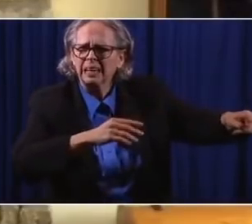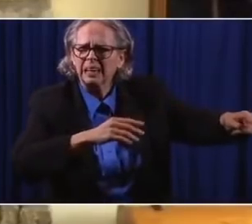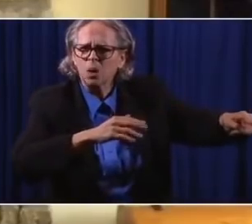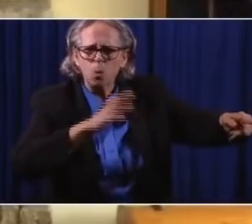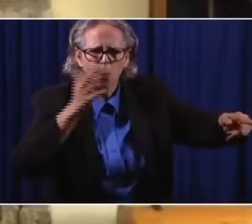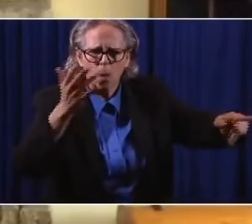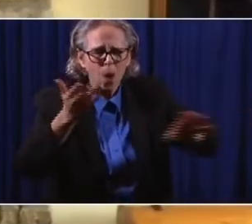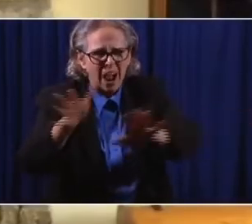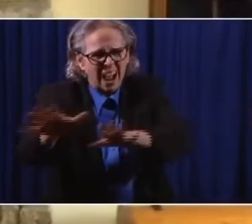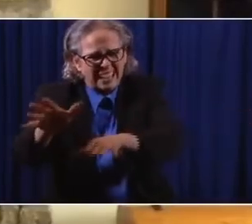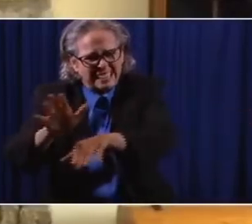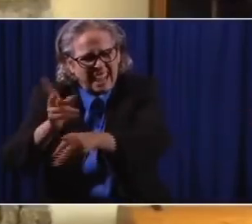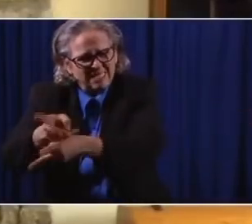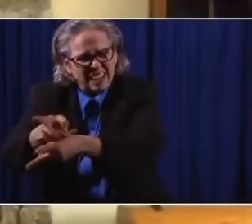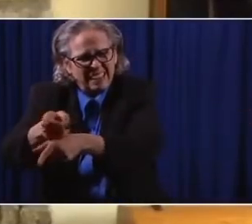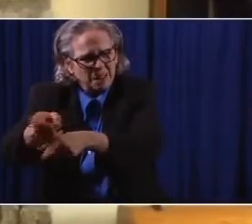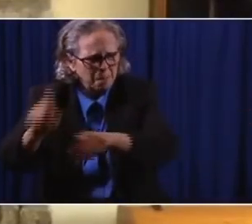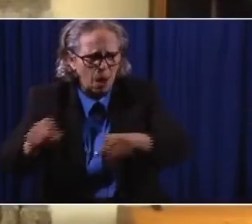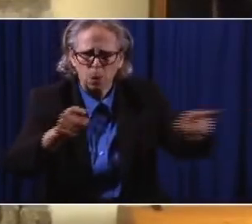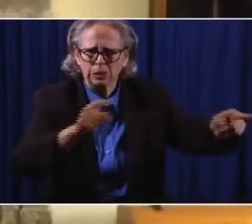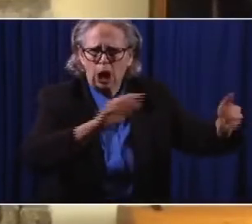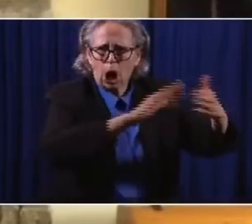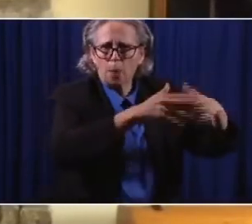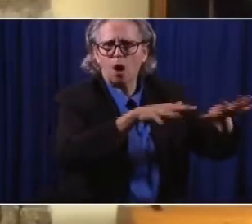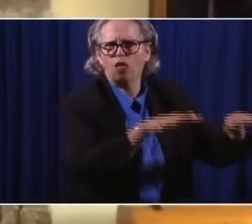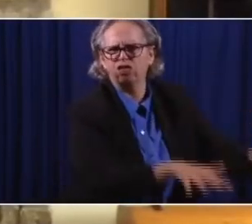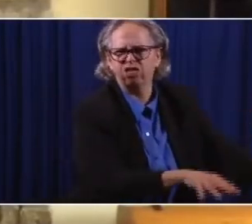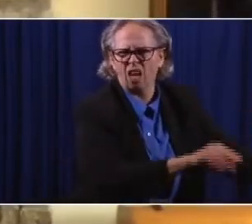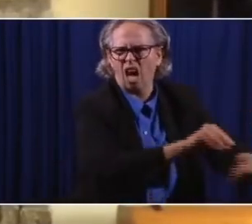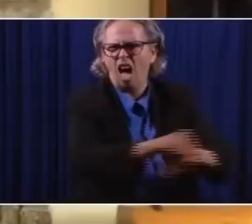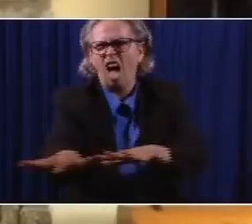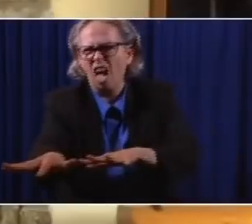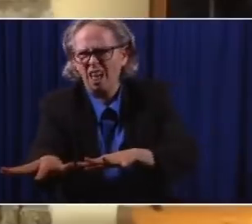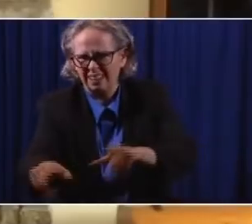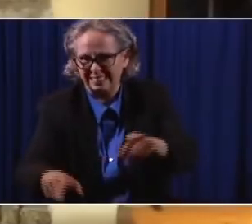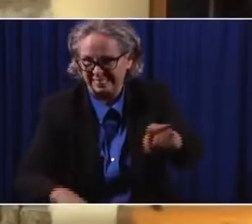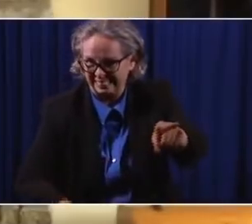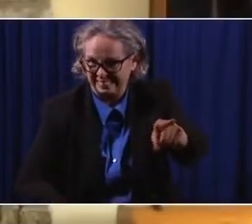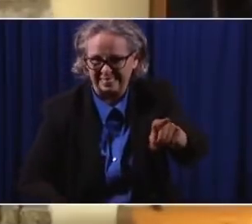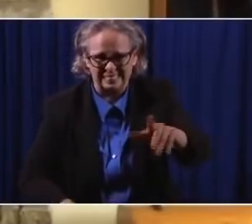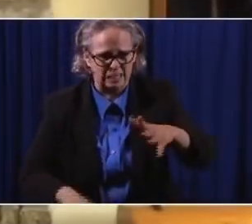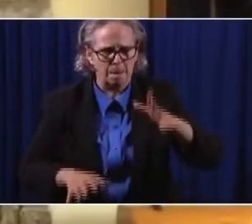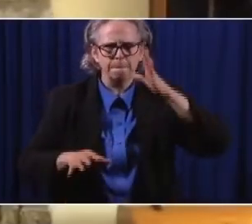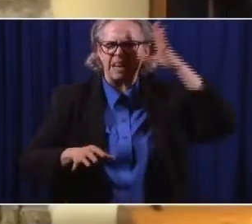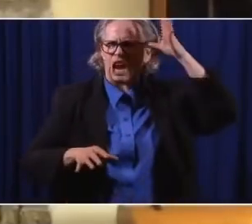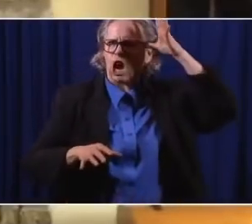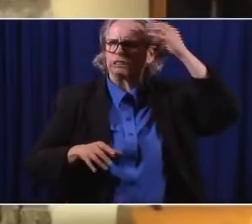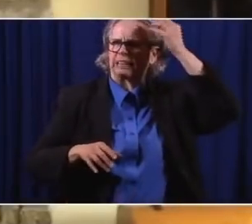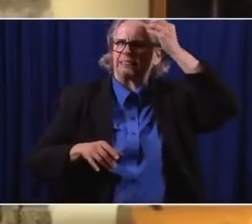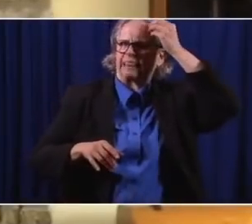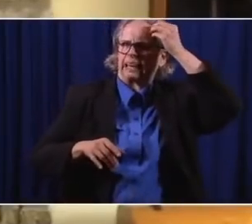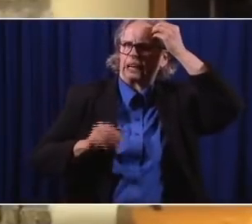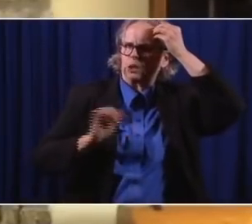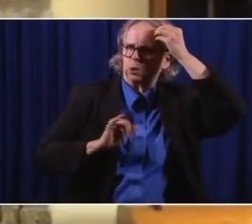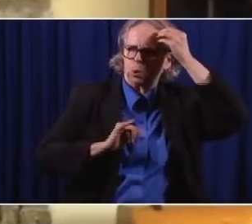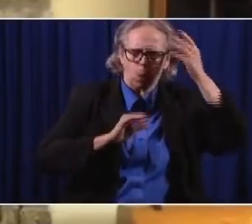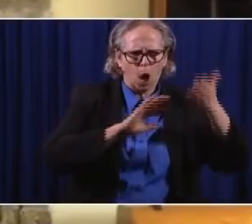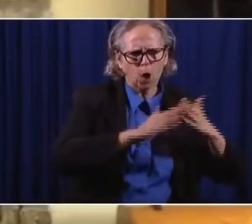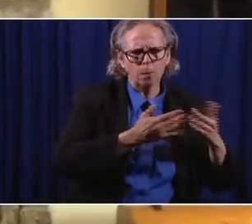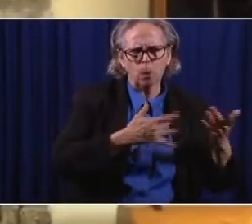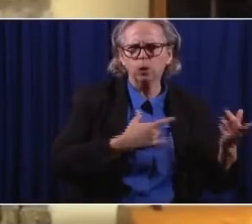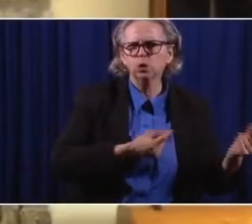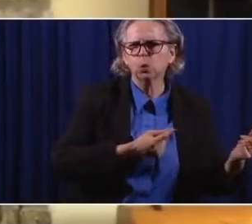you also have to add the fact that while some students will